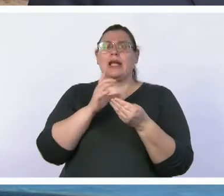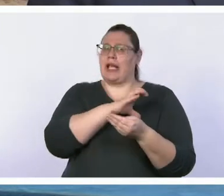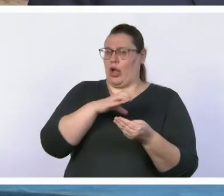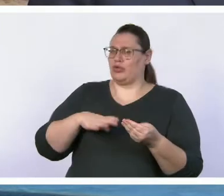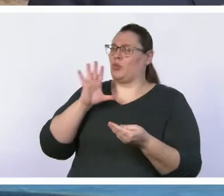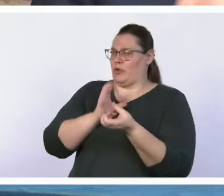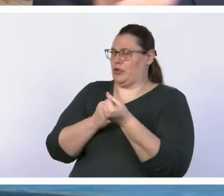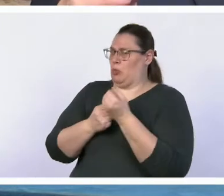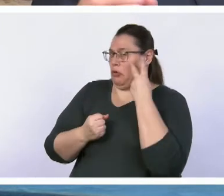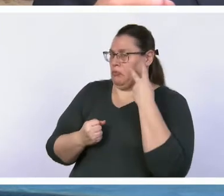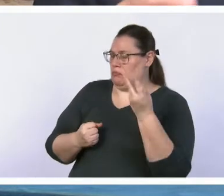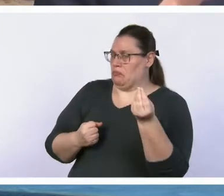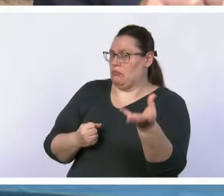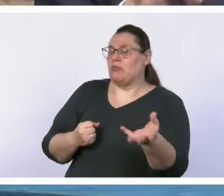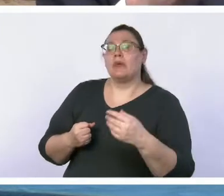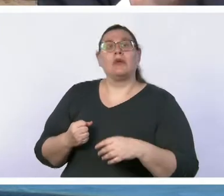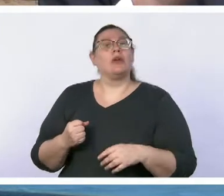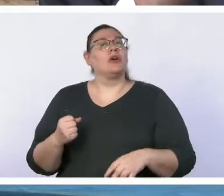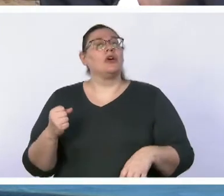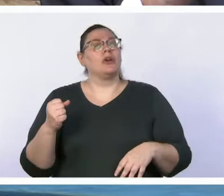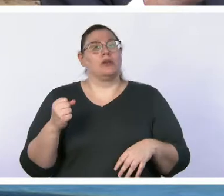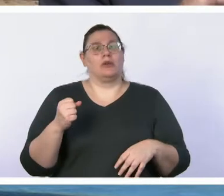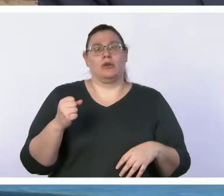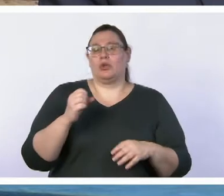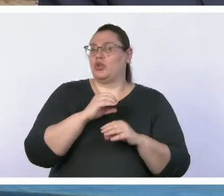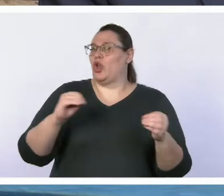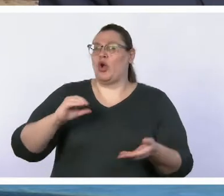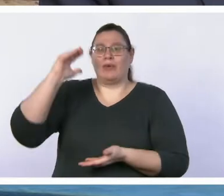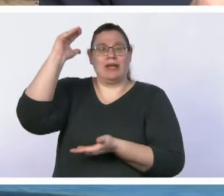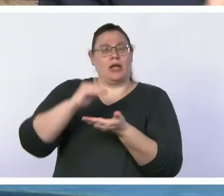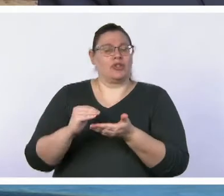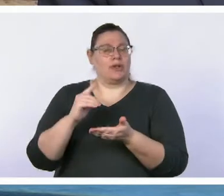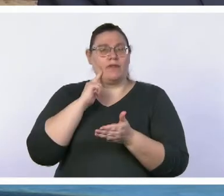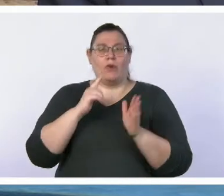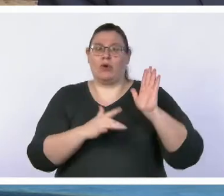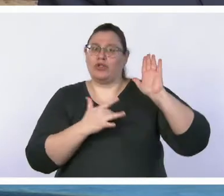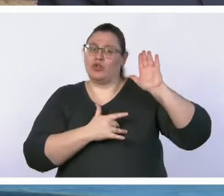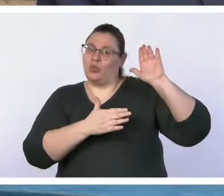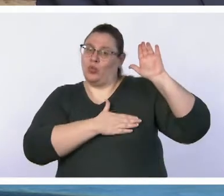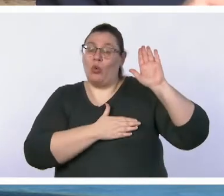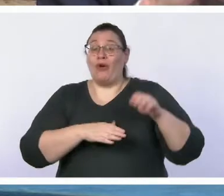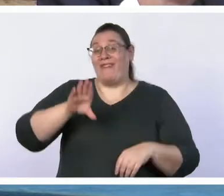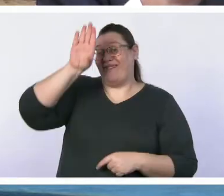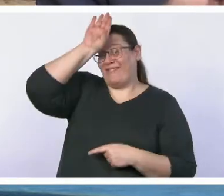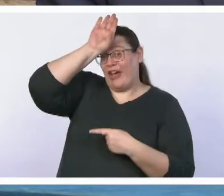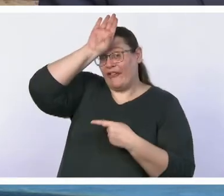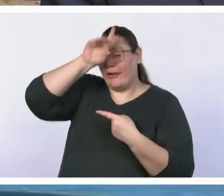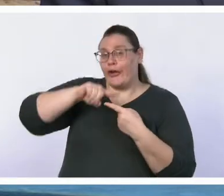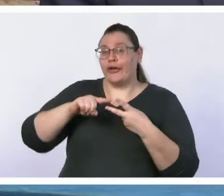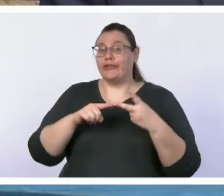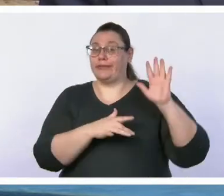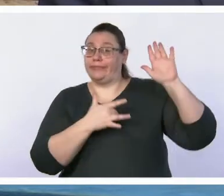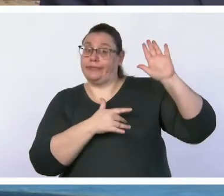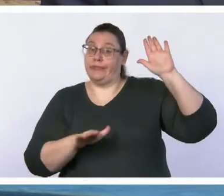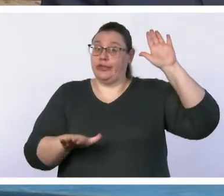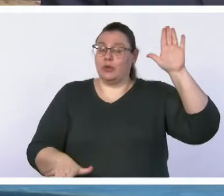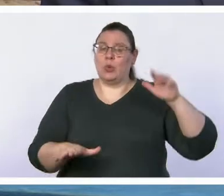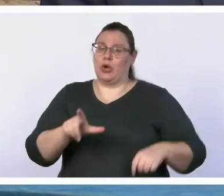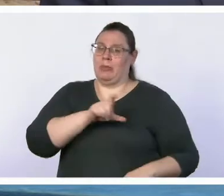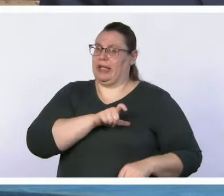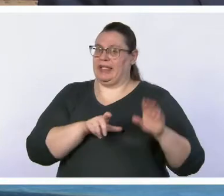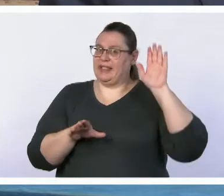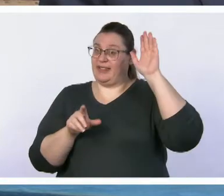is no reduction in our sworn firefighters and our sworn police